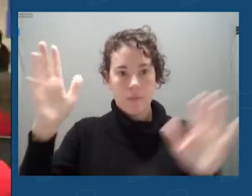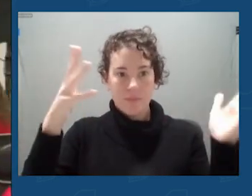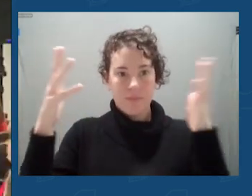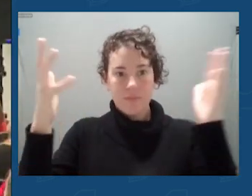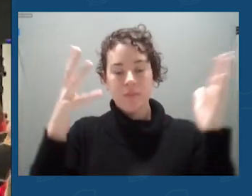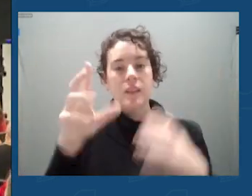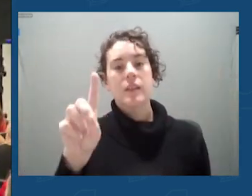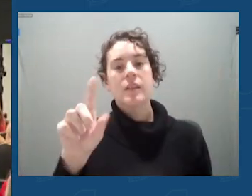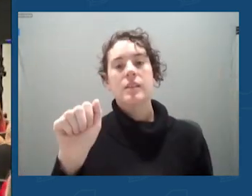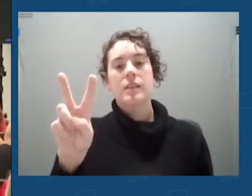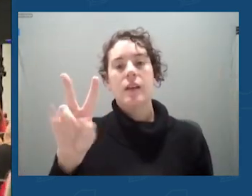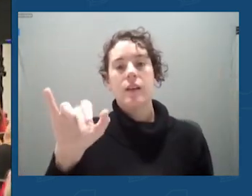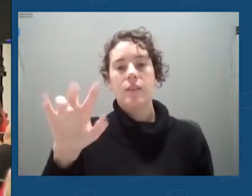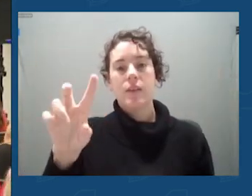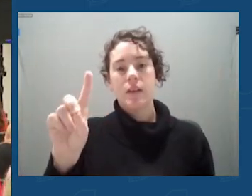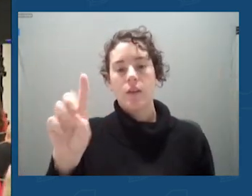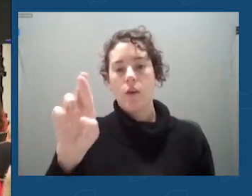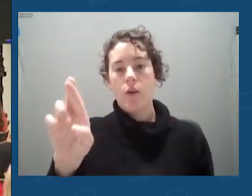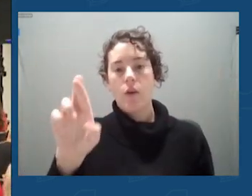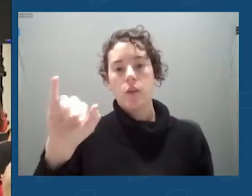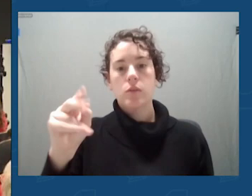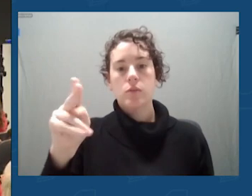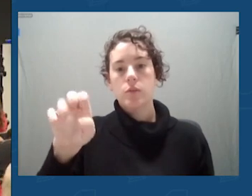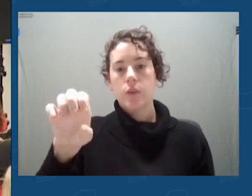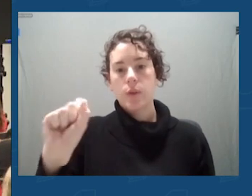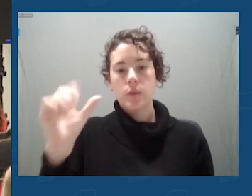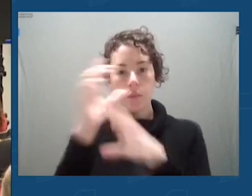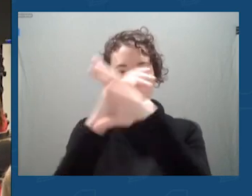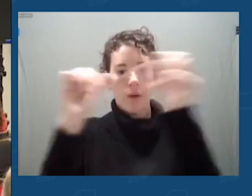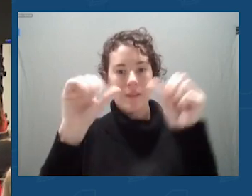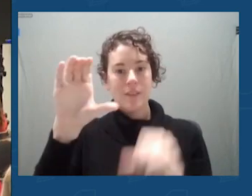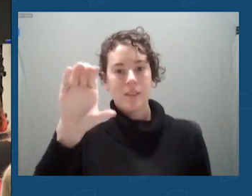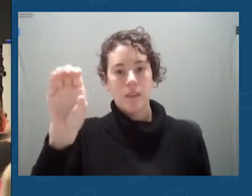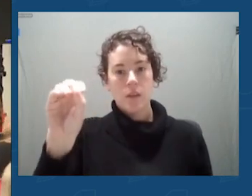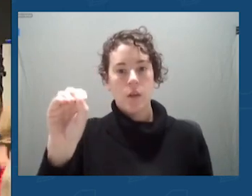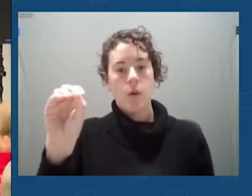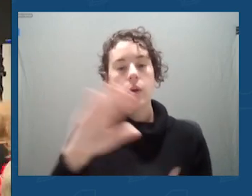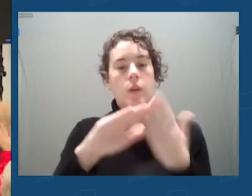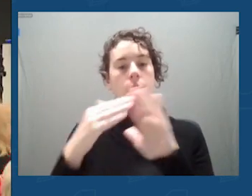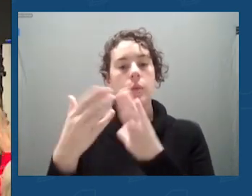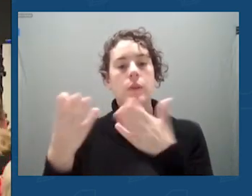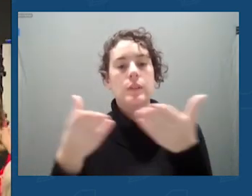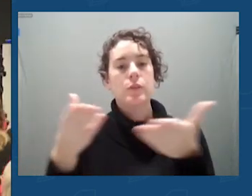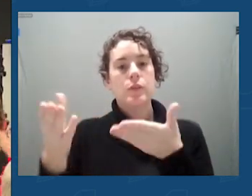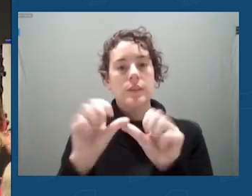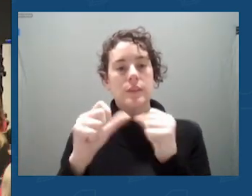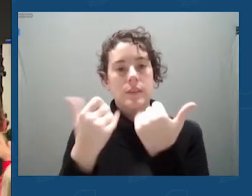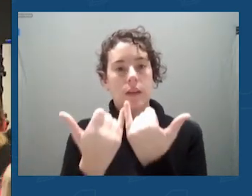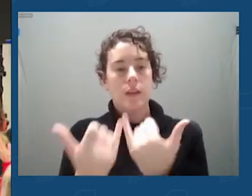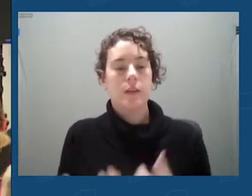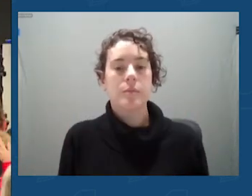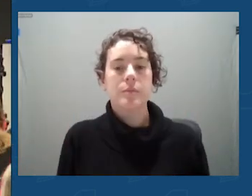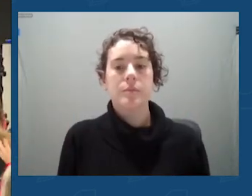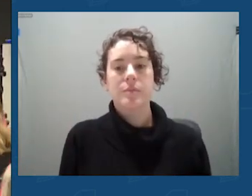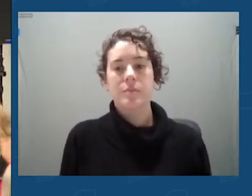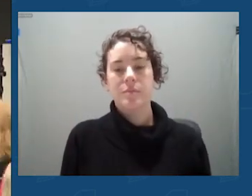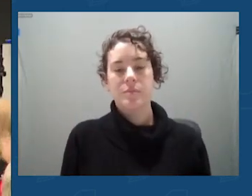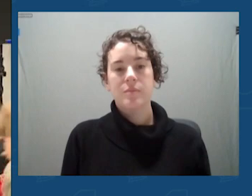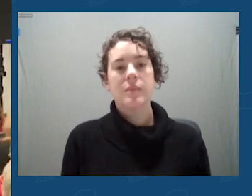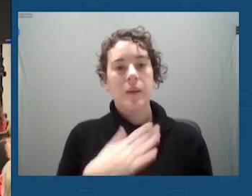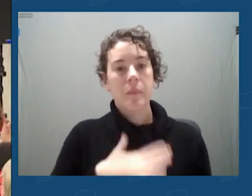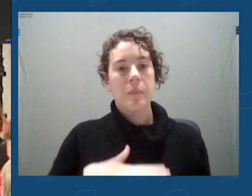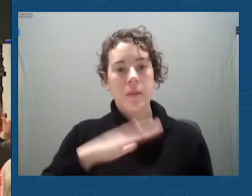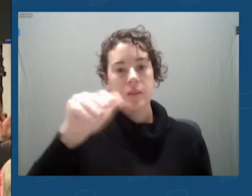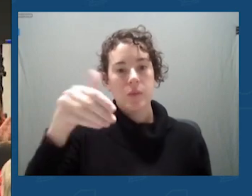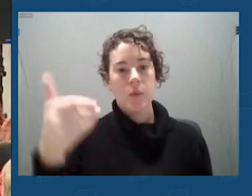David R. Jones, President and CEO, Community Service Society. And please